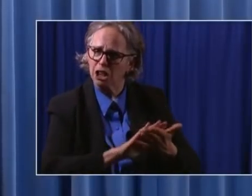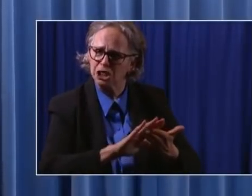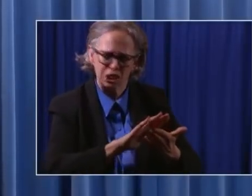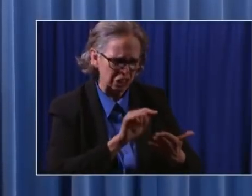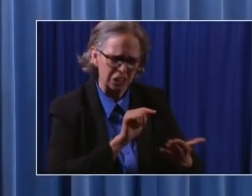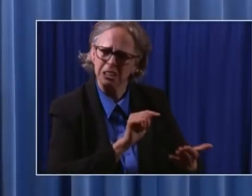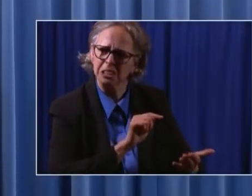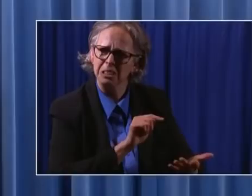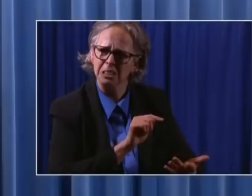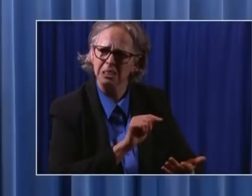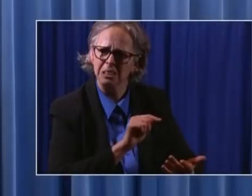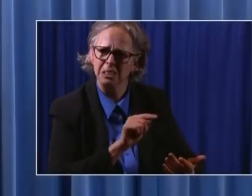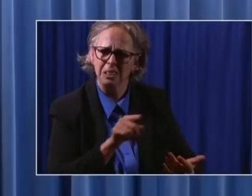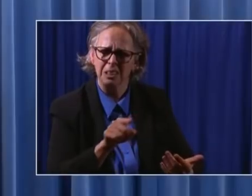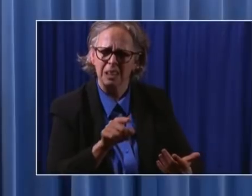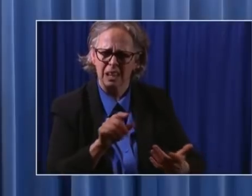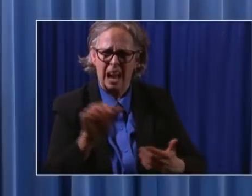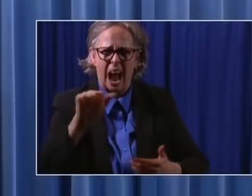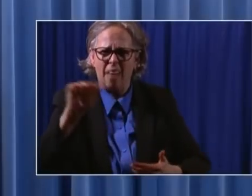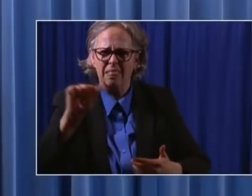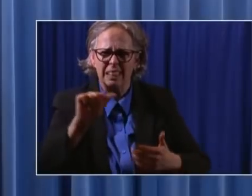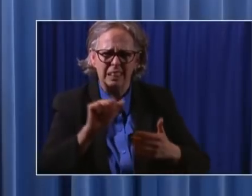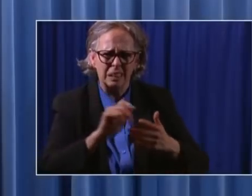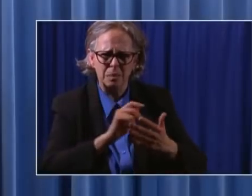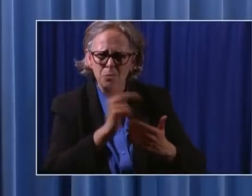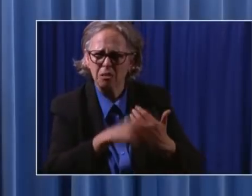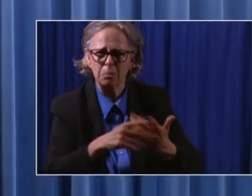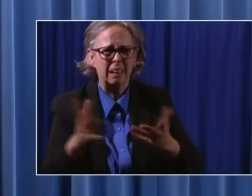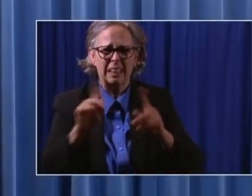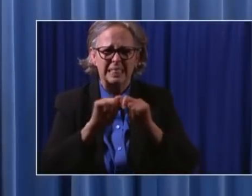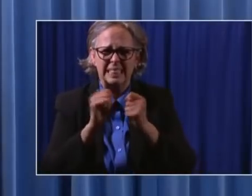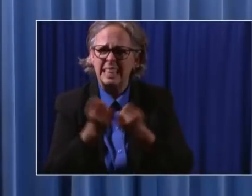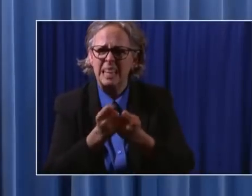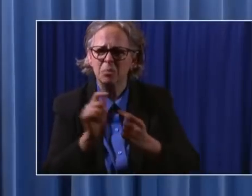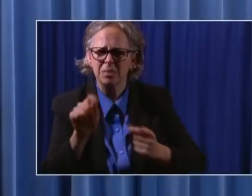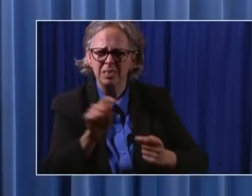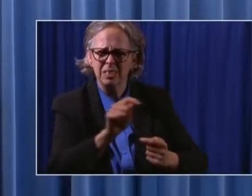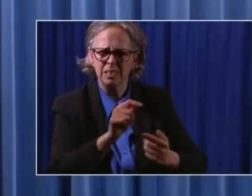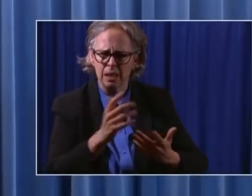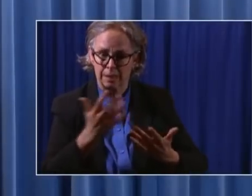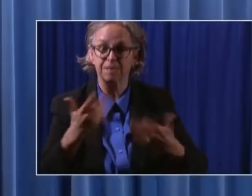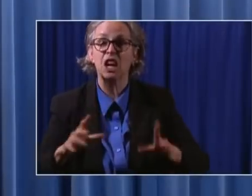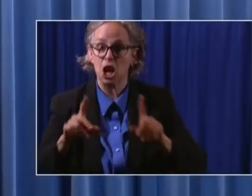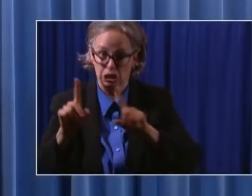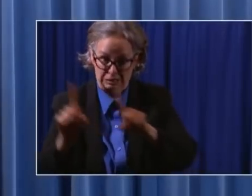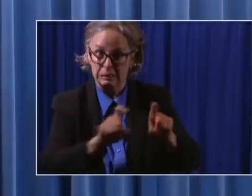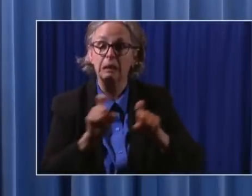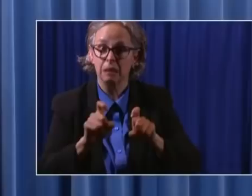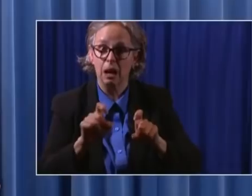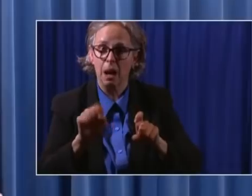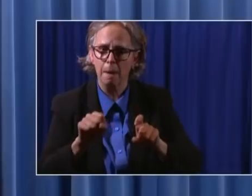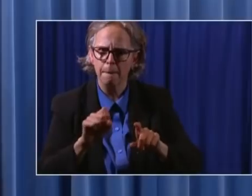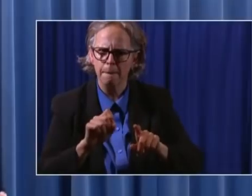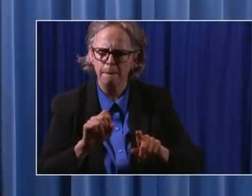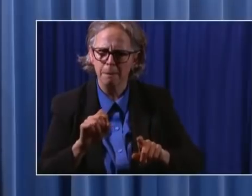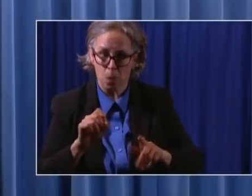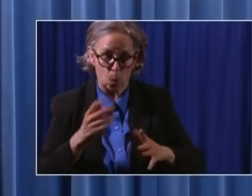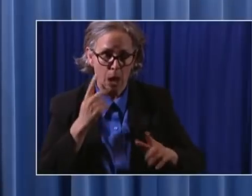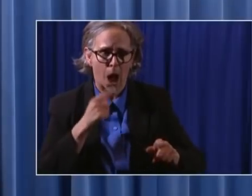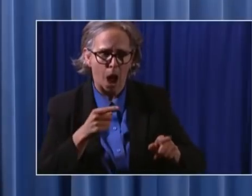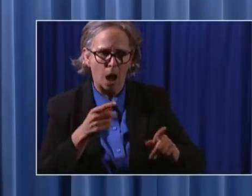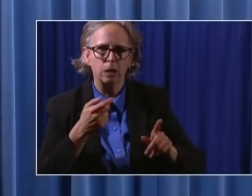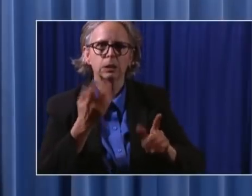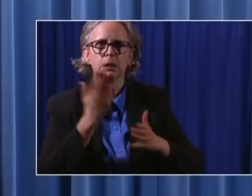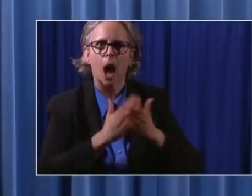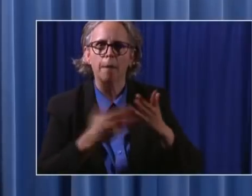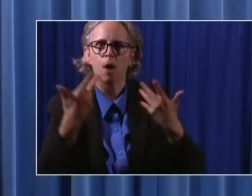athletics, certainly, you're starting to see teams that are being tested, and then you're starting to see what the results are. You're seeing that in the pro sports